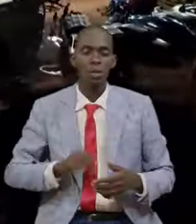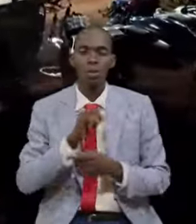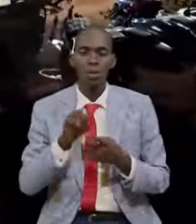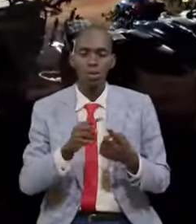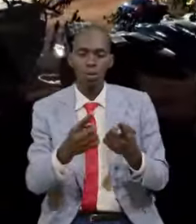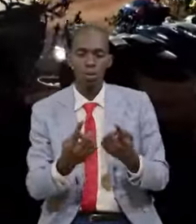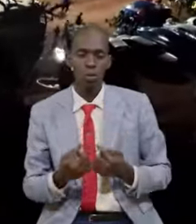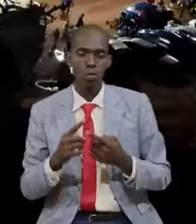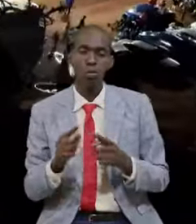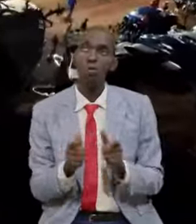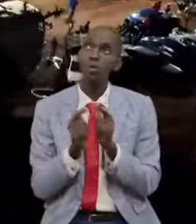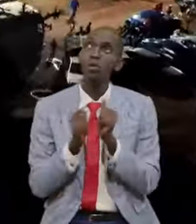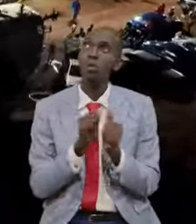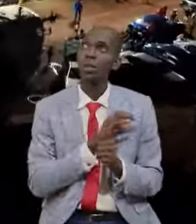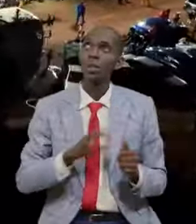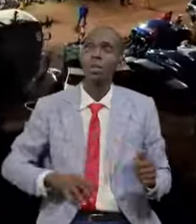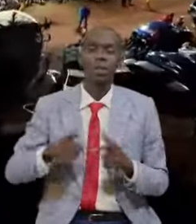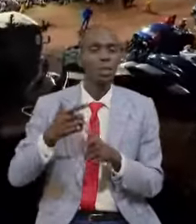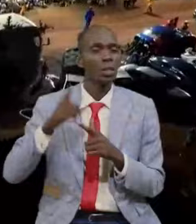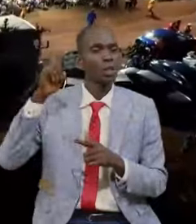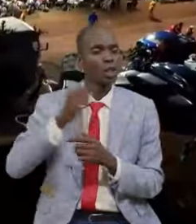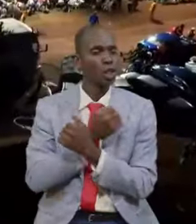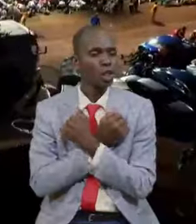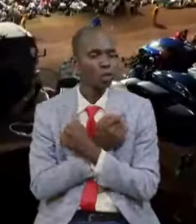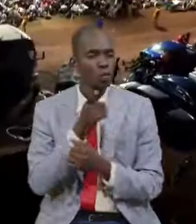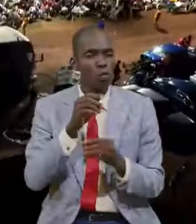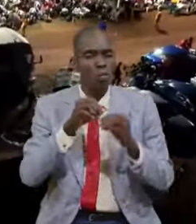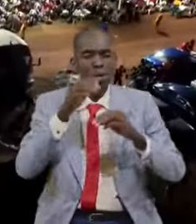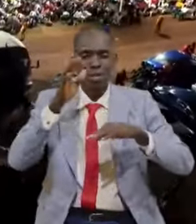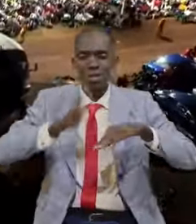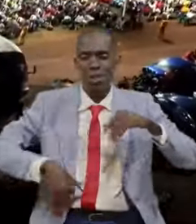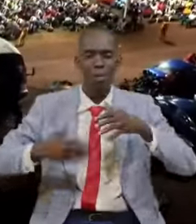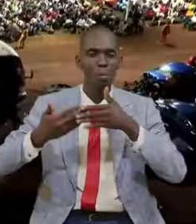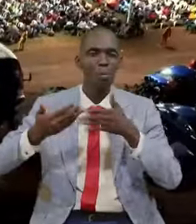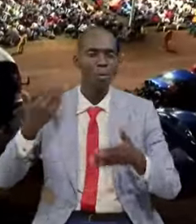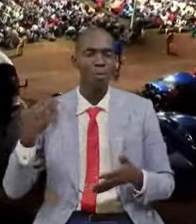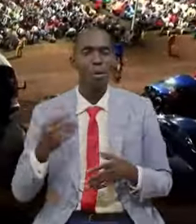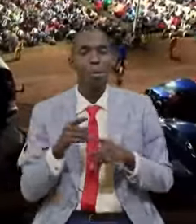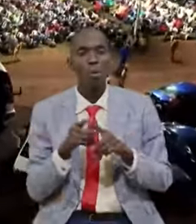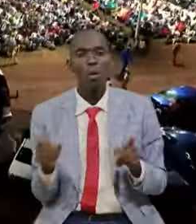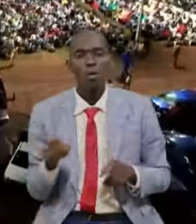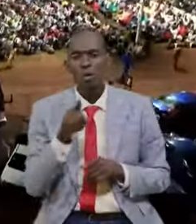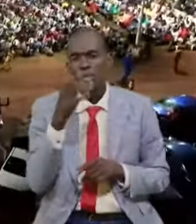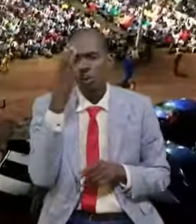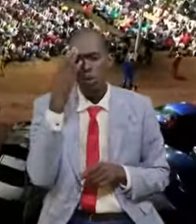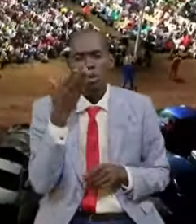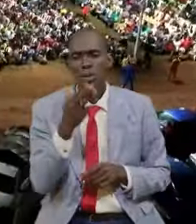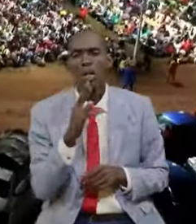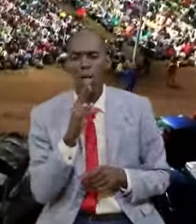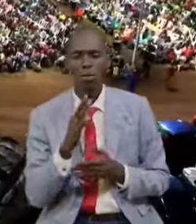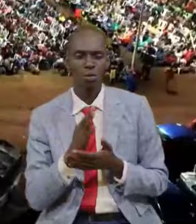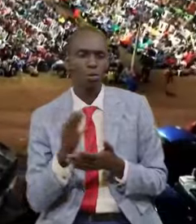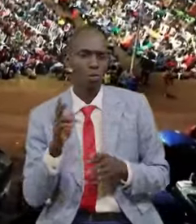Christ, then he loves you more than ever before. But you know, there are people, have you heard of